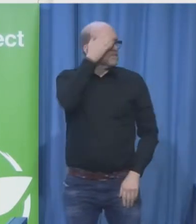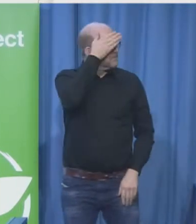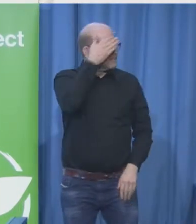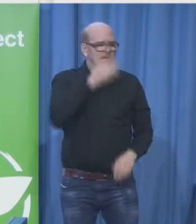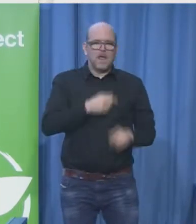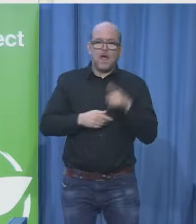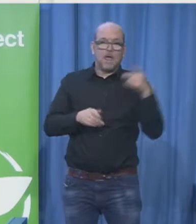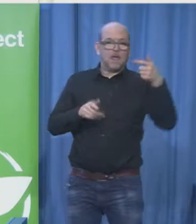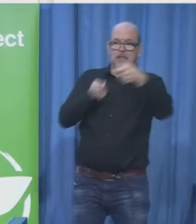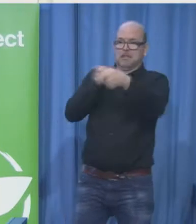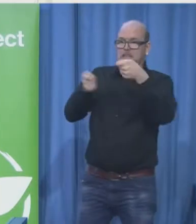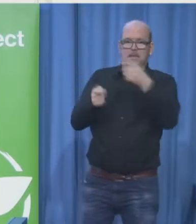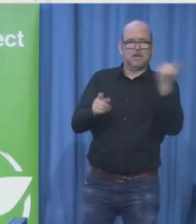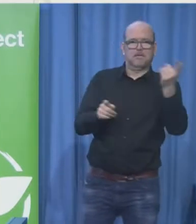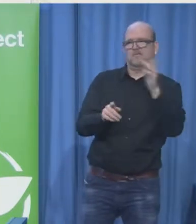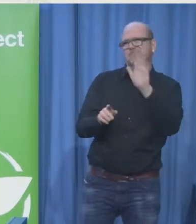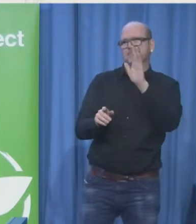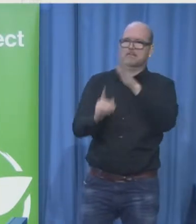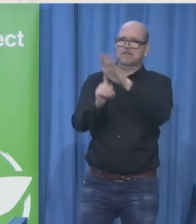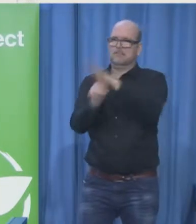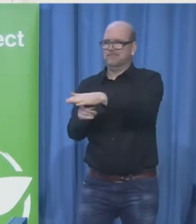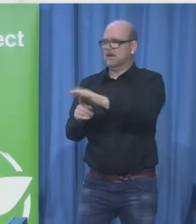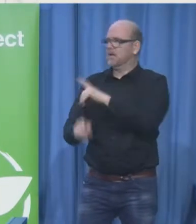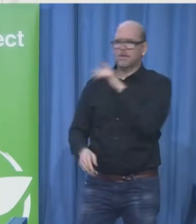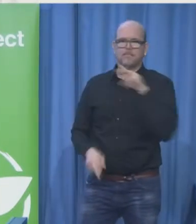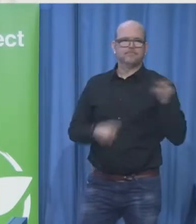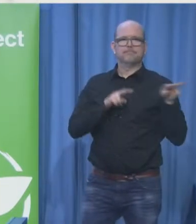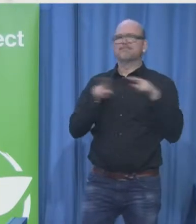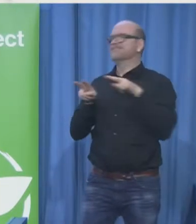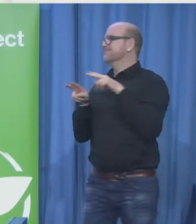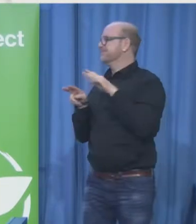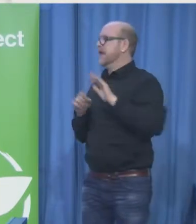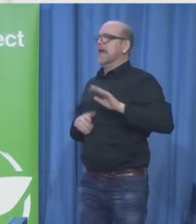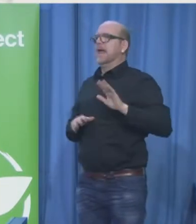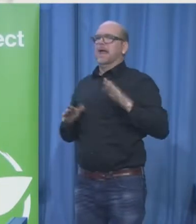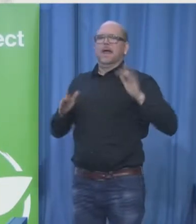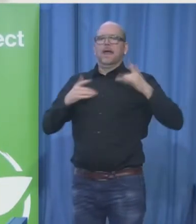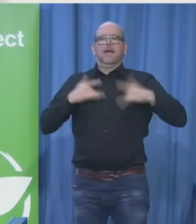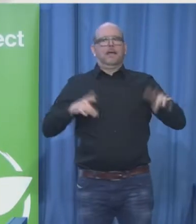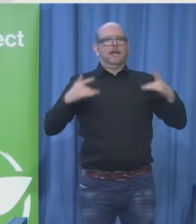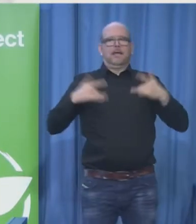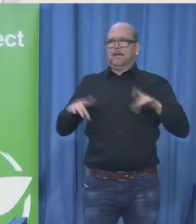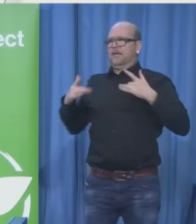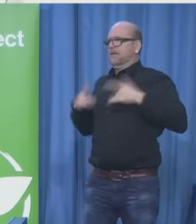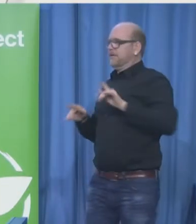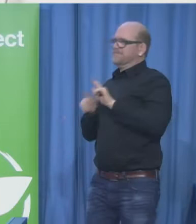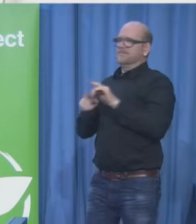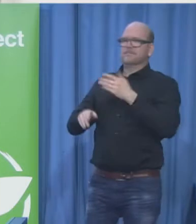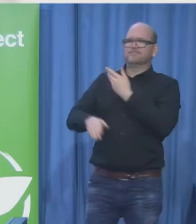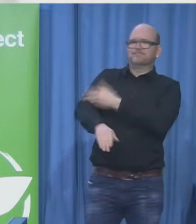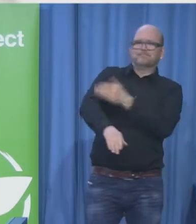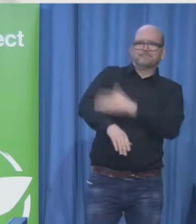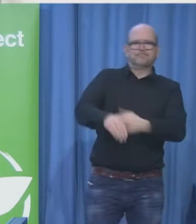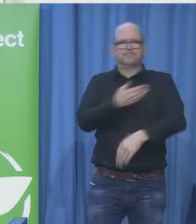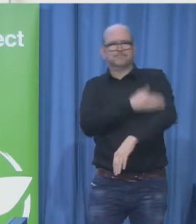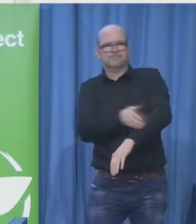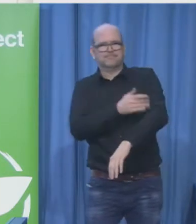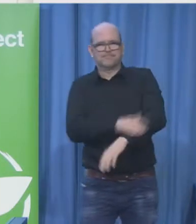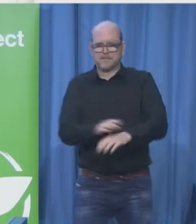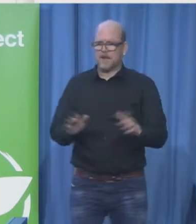international public opinion, is it a crime to deny food for a child?